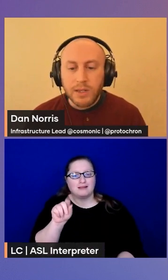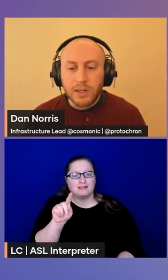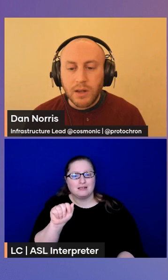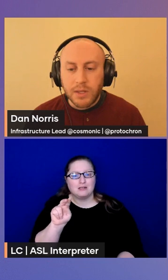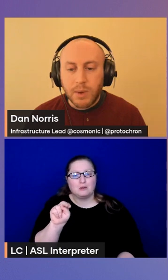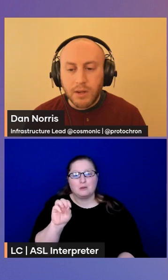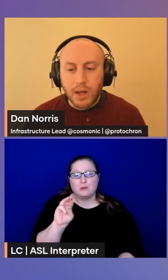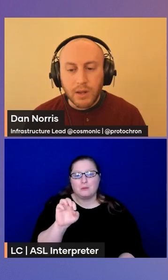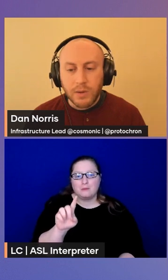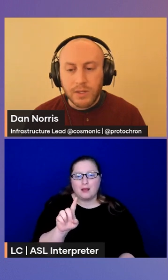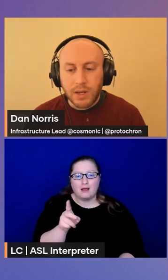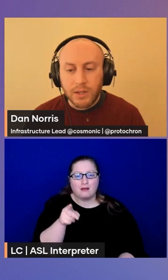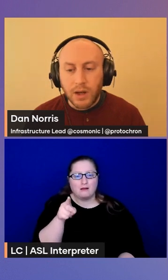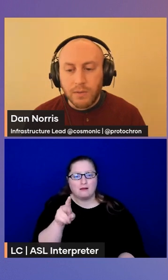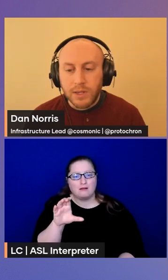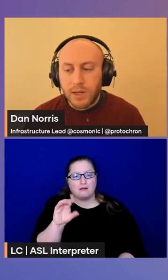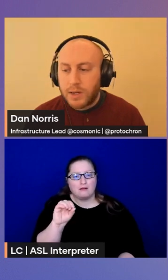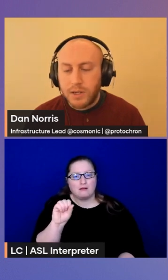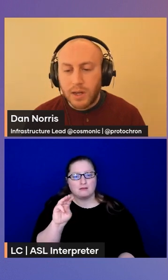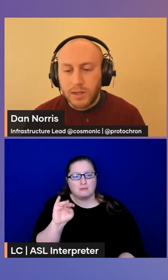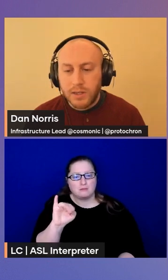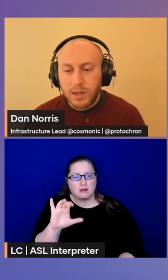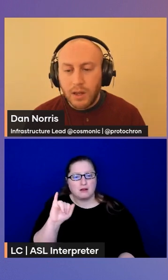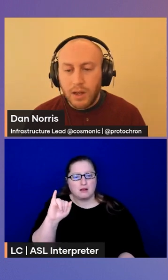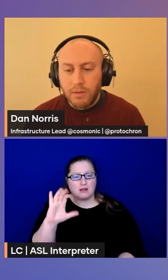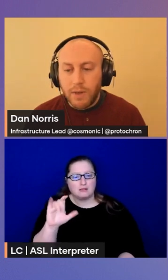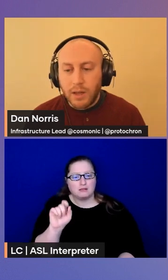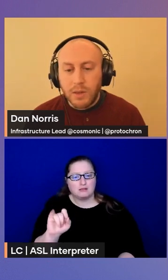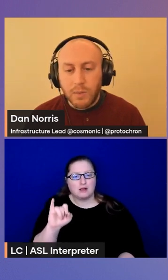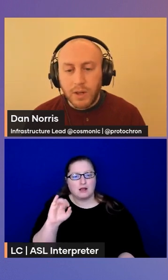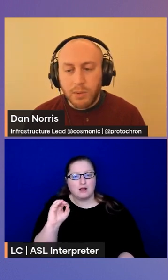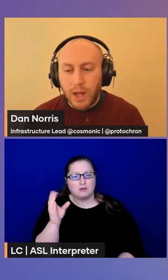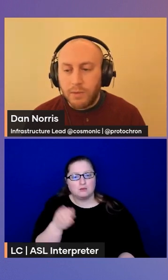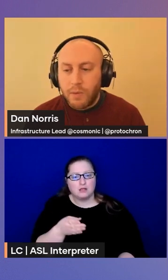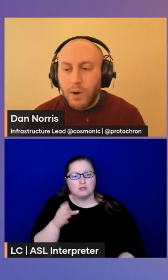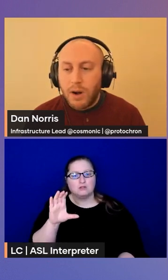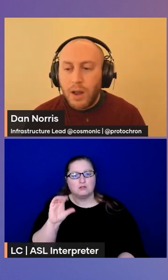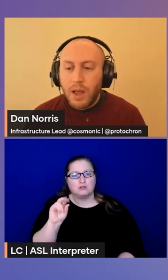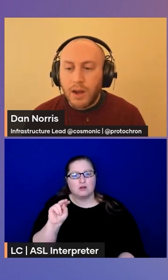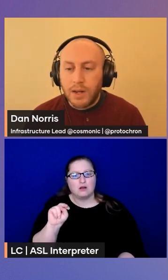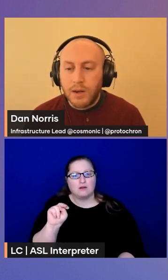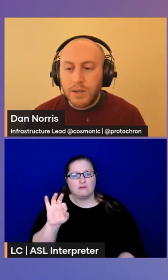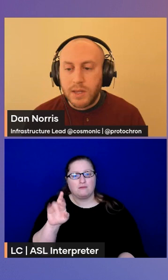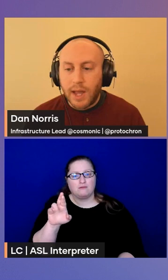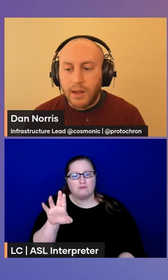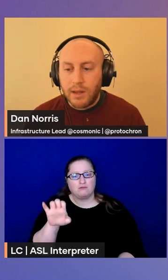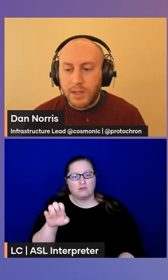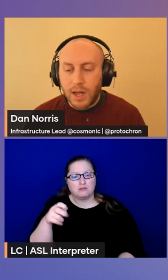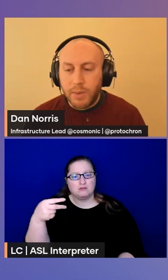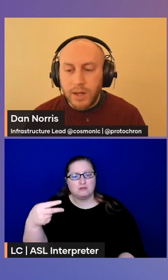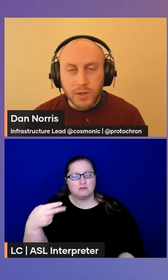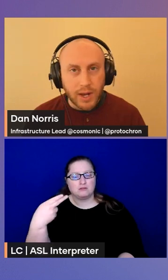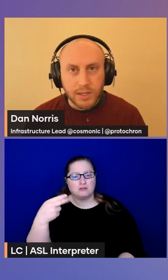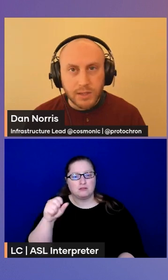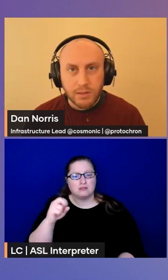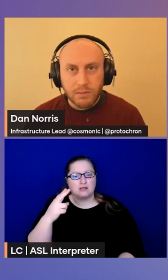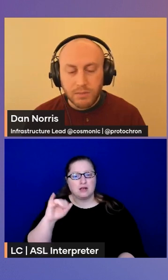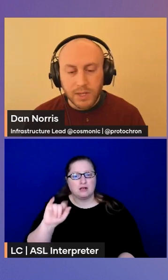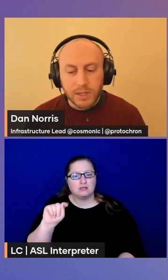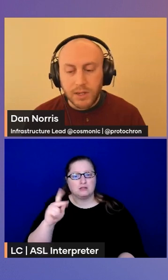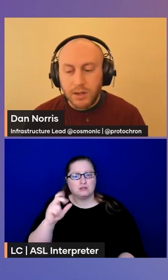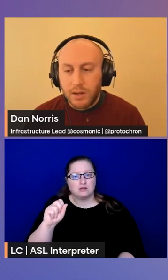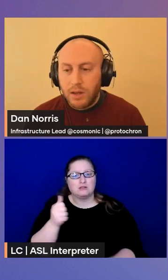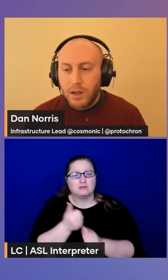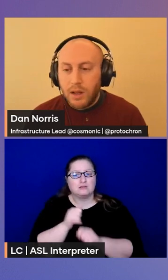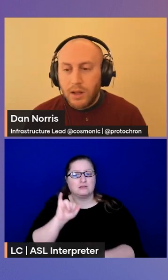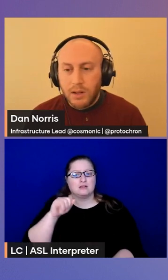Here's the cosmonic.io/conference HashiTalks value that we had applied before. And here's that its IP address